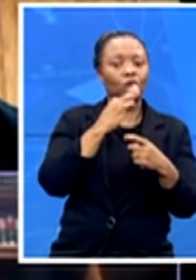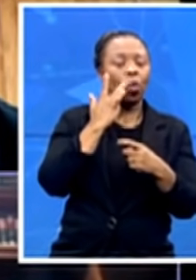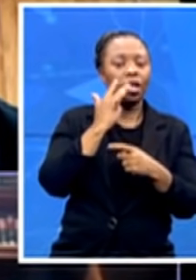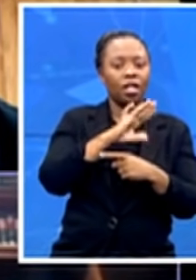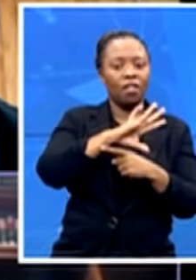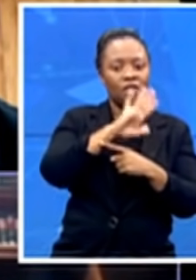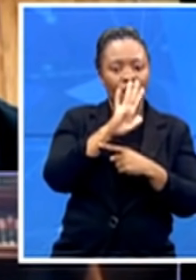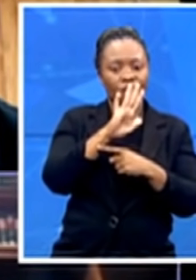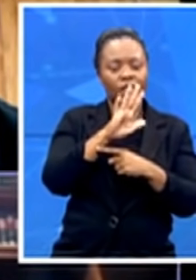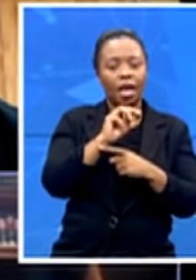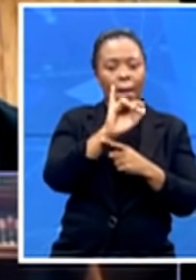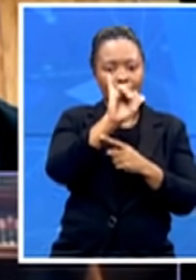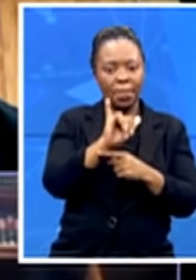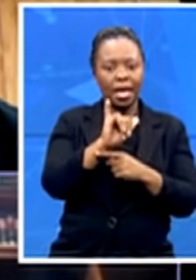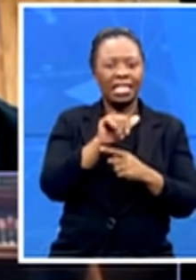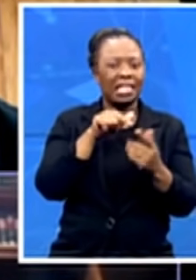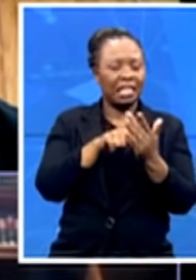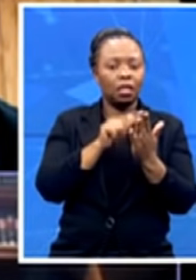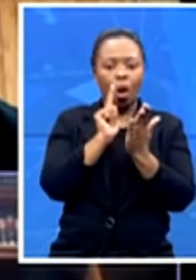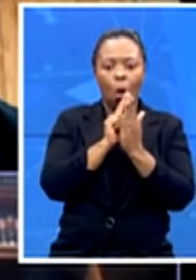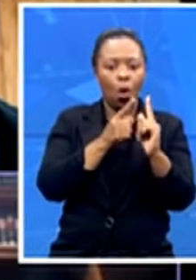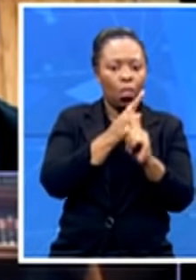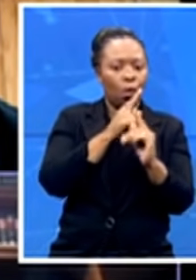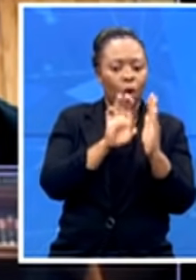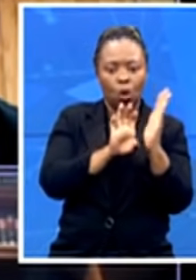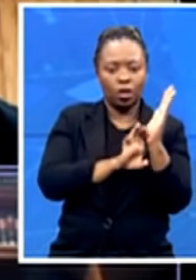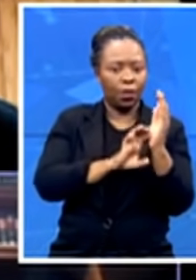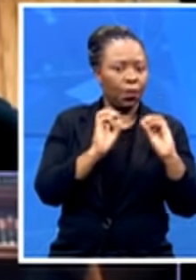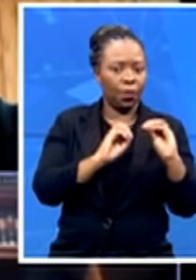unconstitutional, invalid, null and void ab initio.